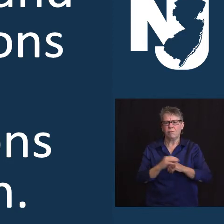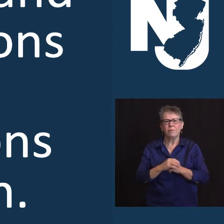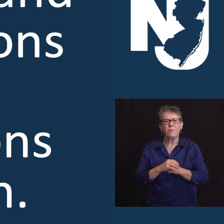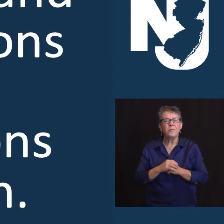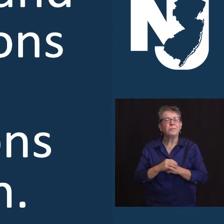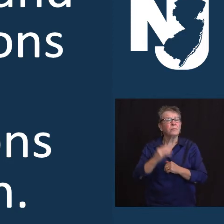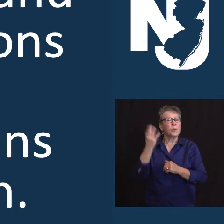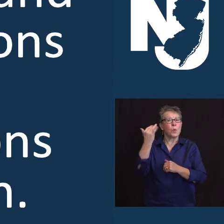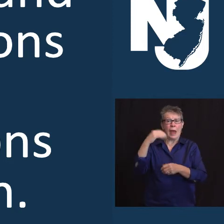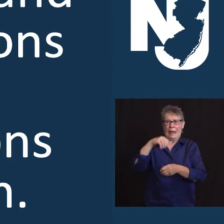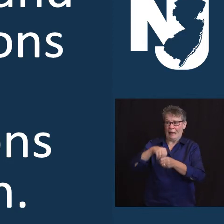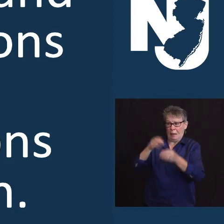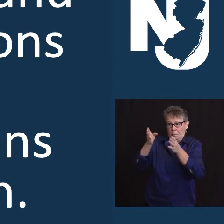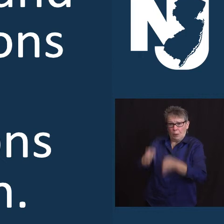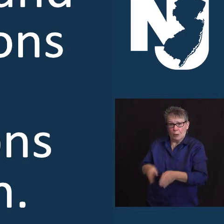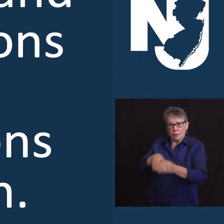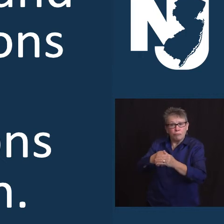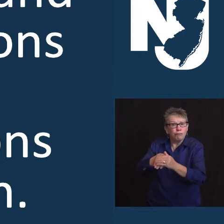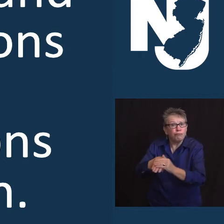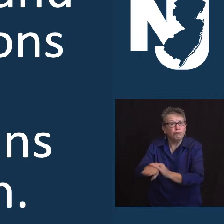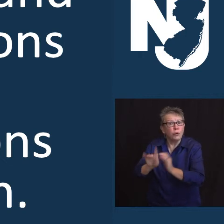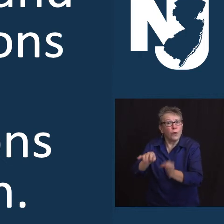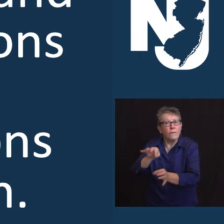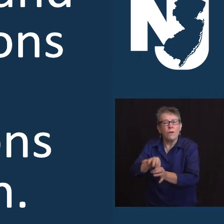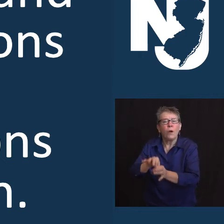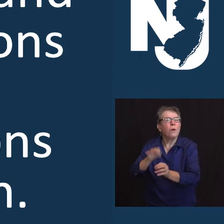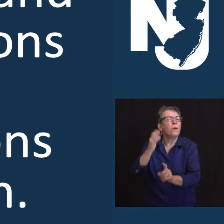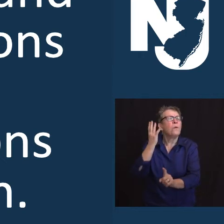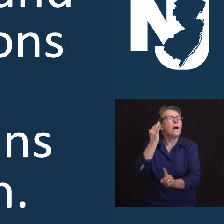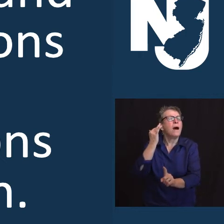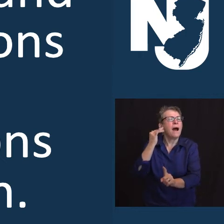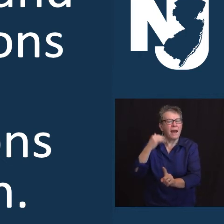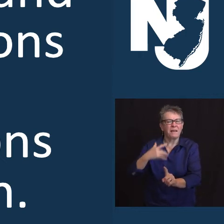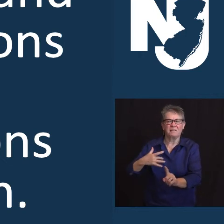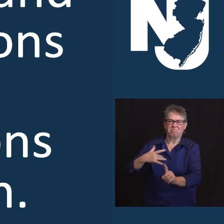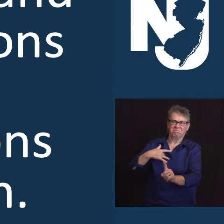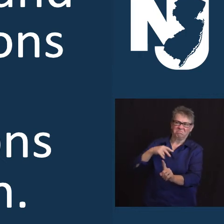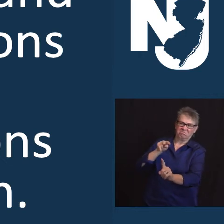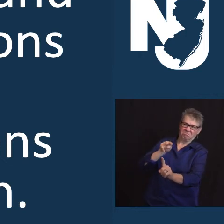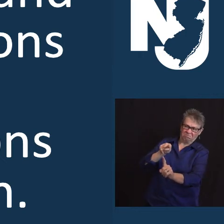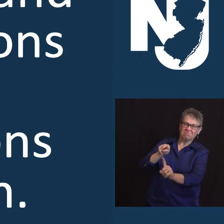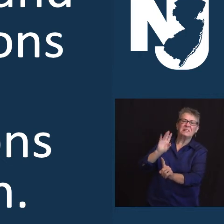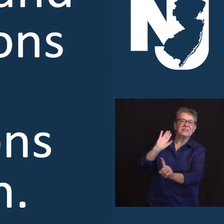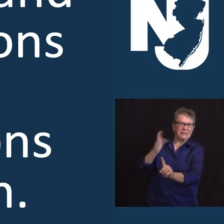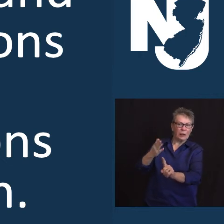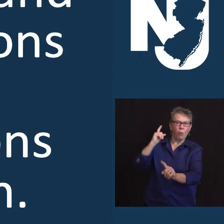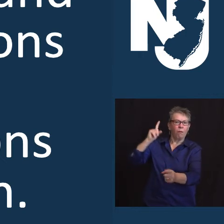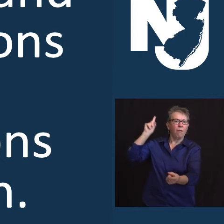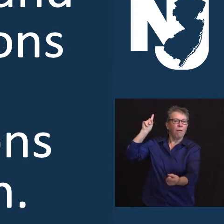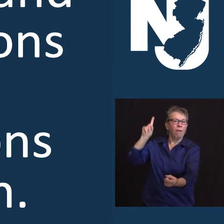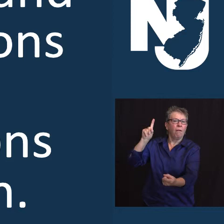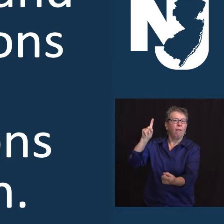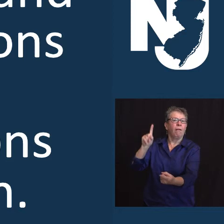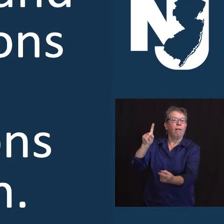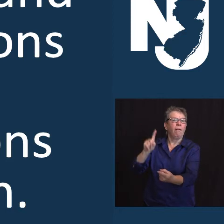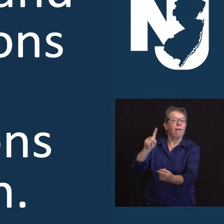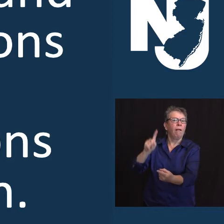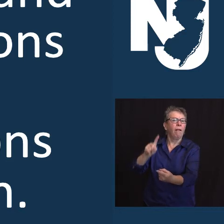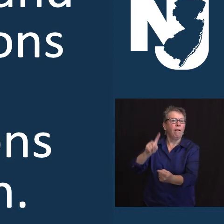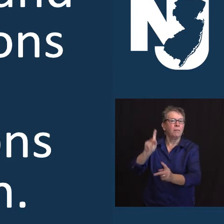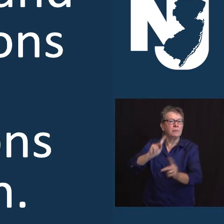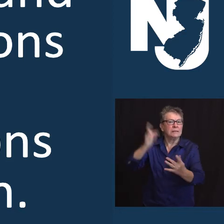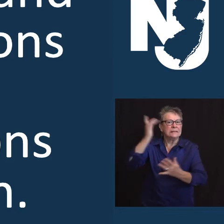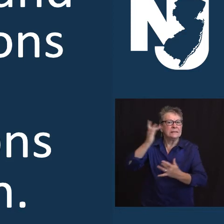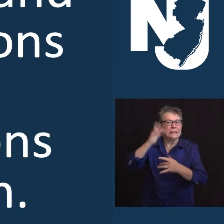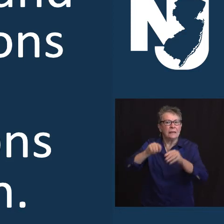continue, especially as more residents get vaccinated and the weather also becomes warmer. This is very different than the situation we